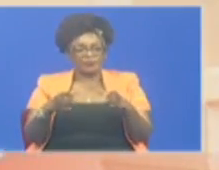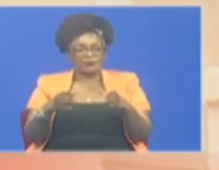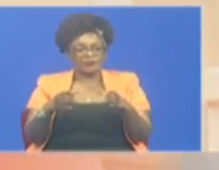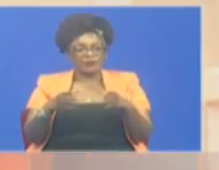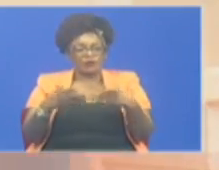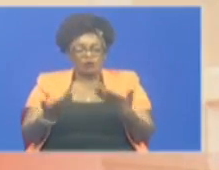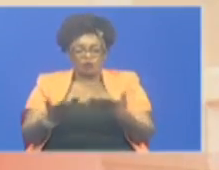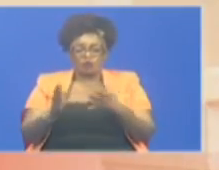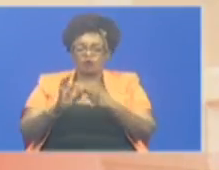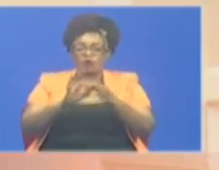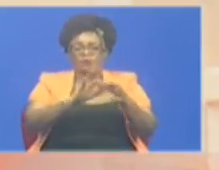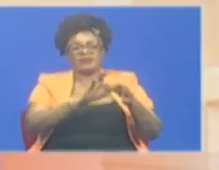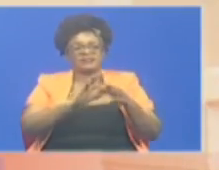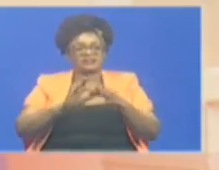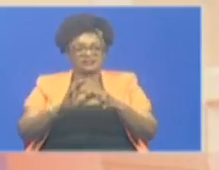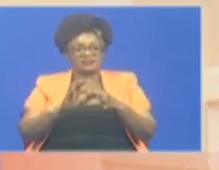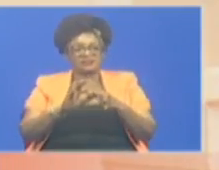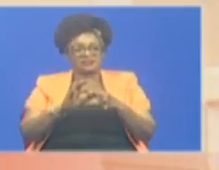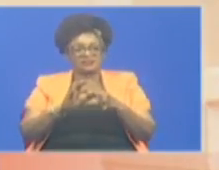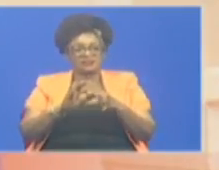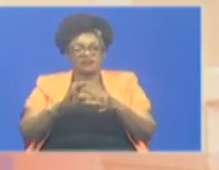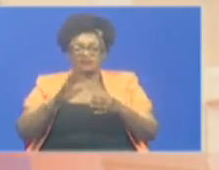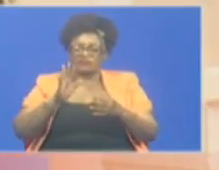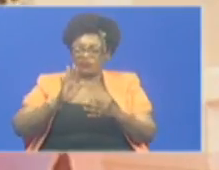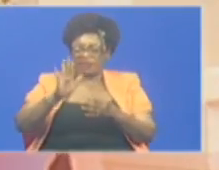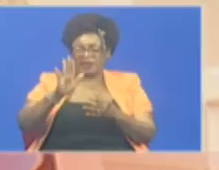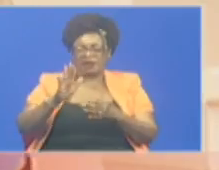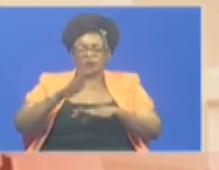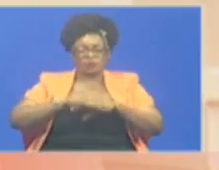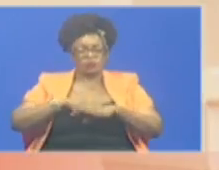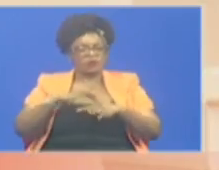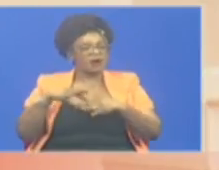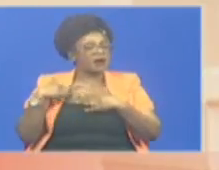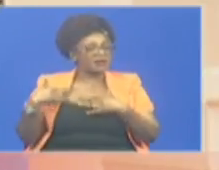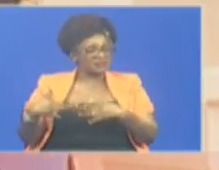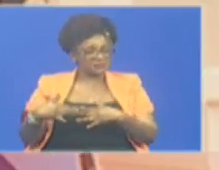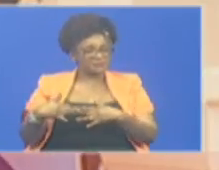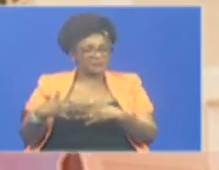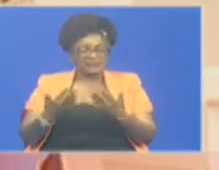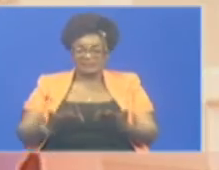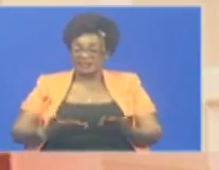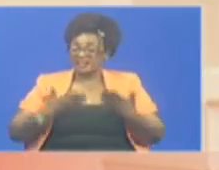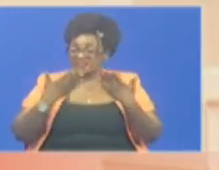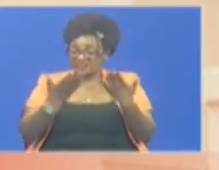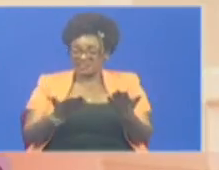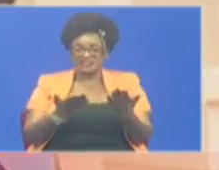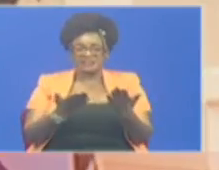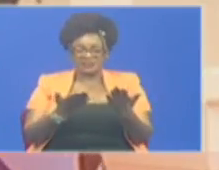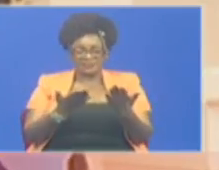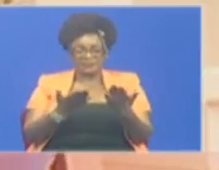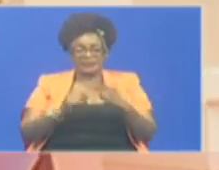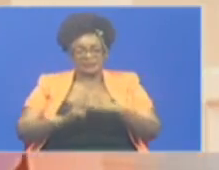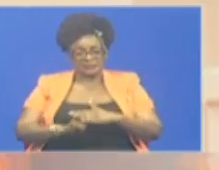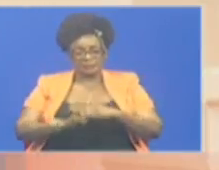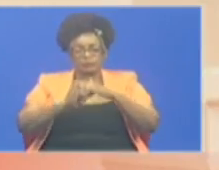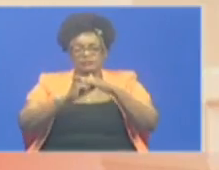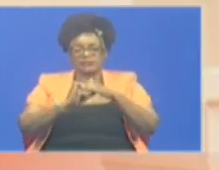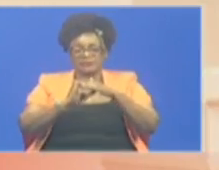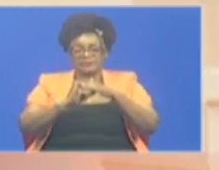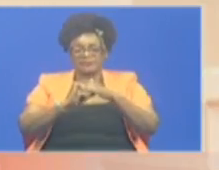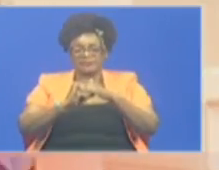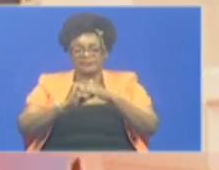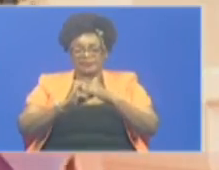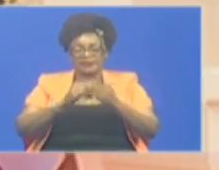corporate entities for their generosity and sacrifice in supporting vulnerable Kenyans.